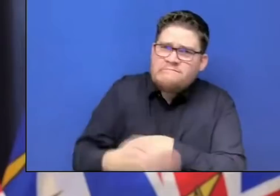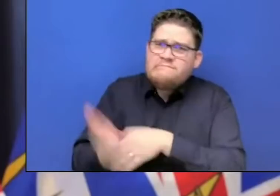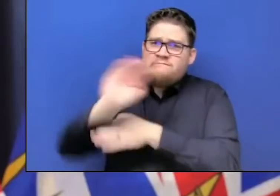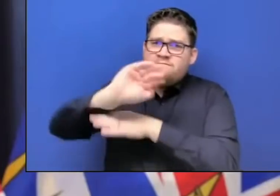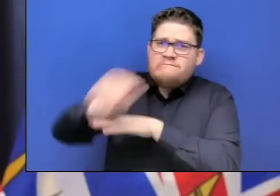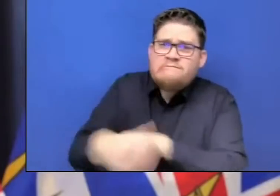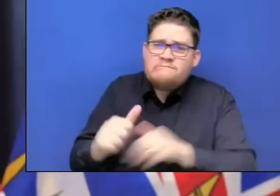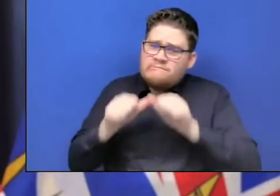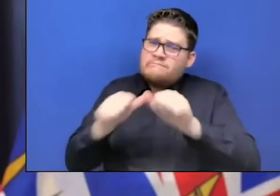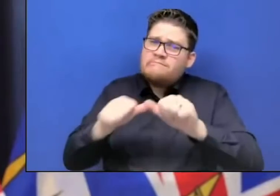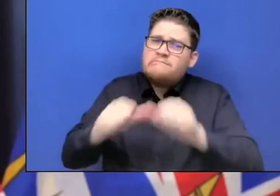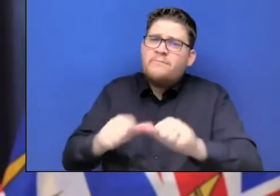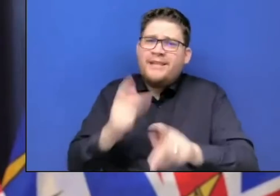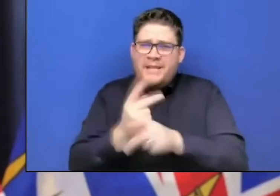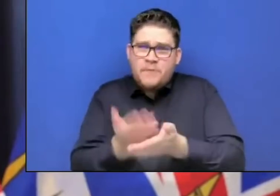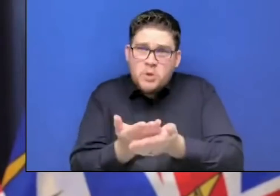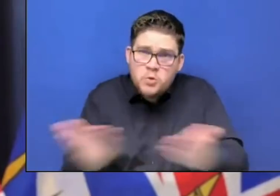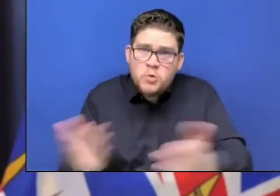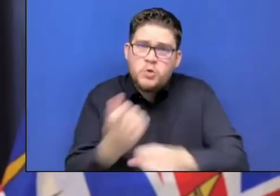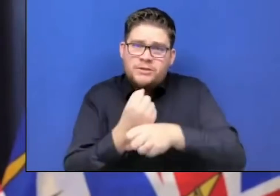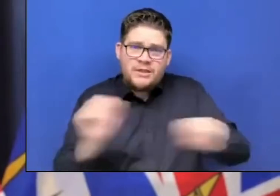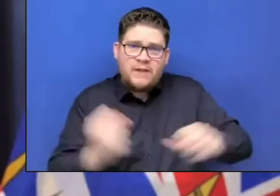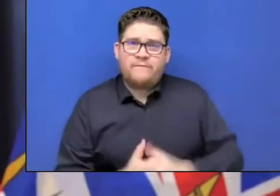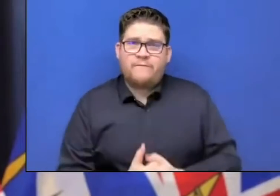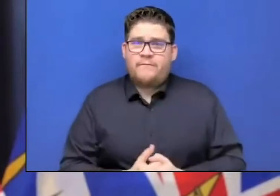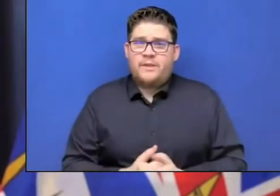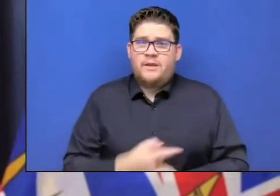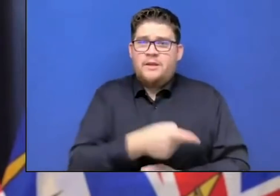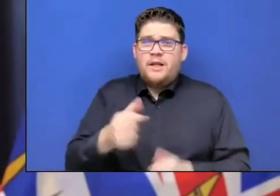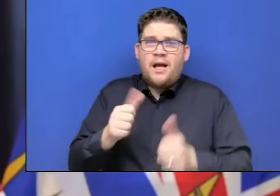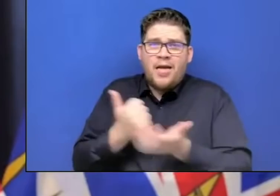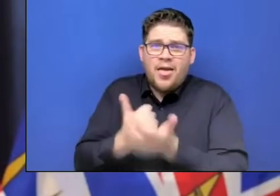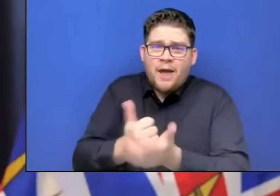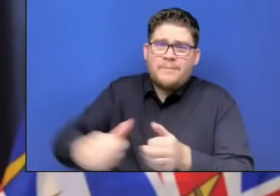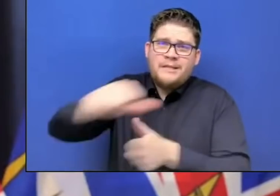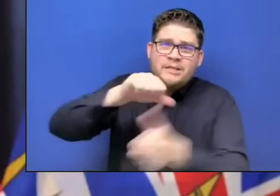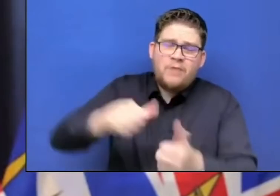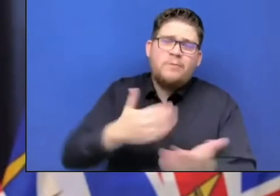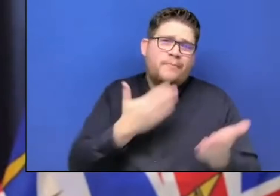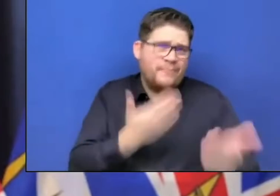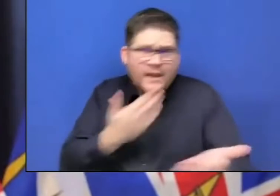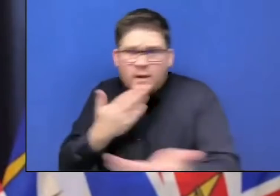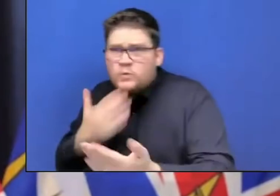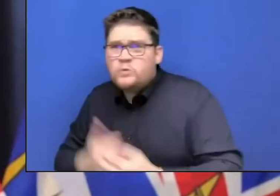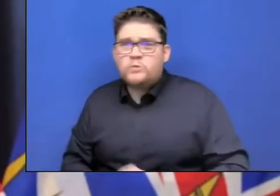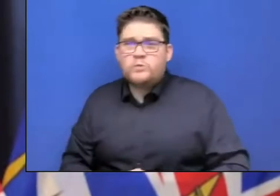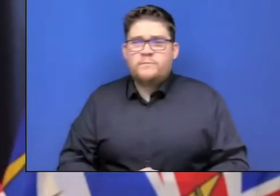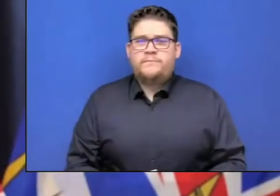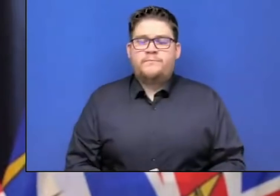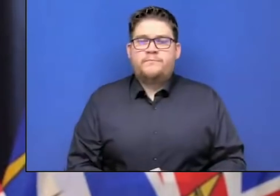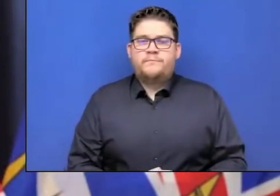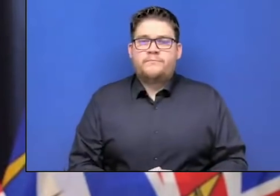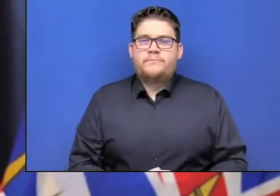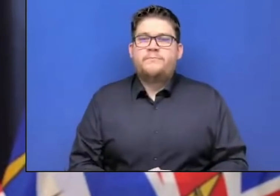for those in the public who have stepped up to help each other in this incredibly difficult time. And I will now pass things over to Minister